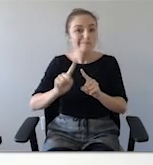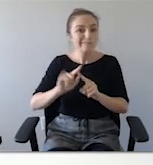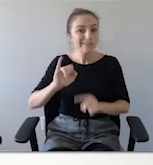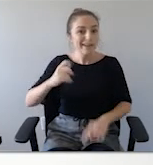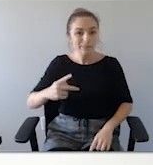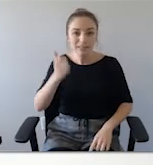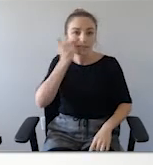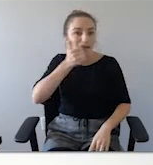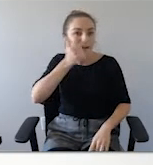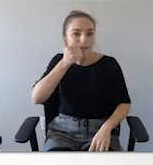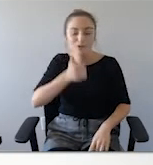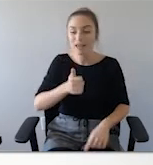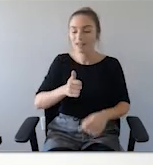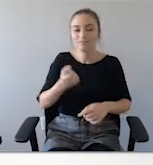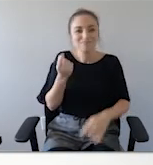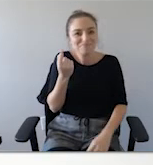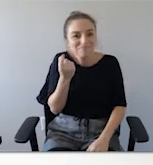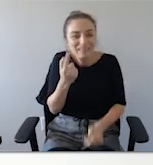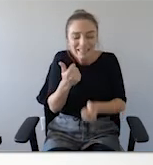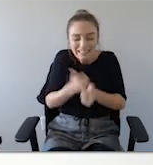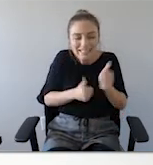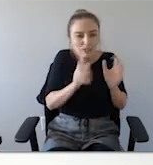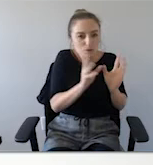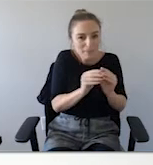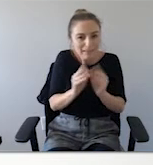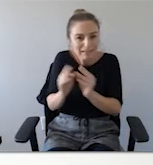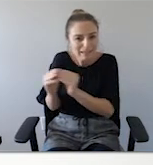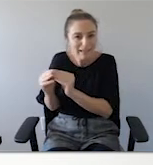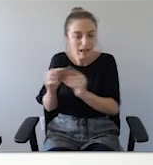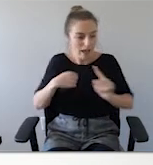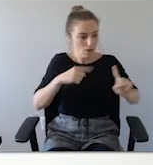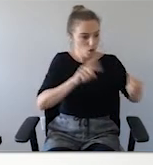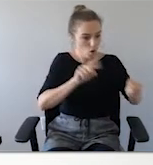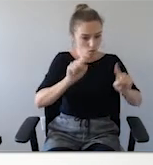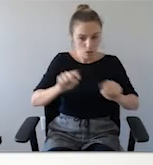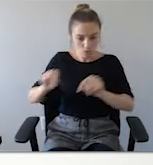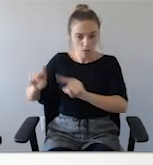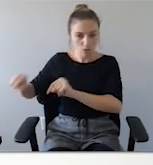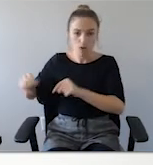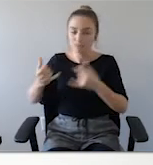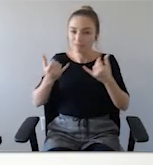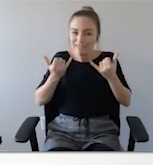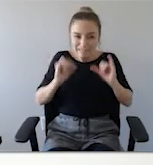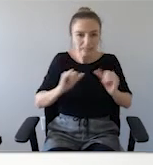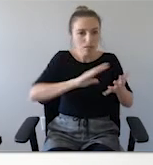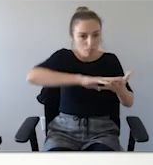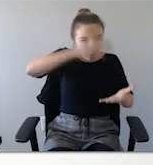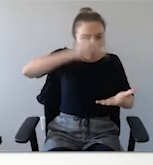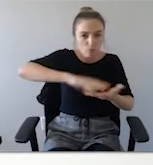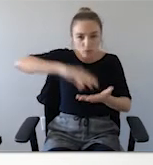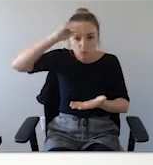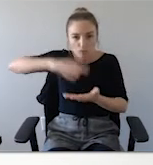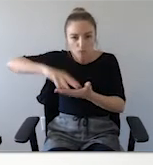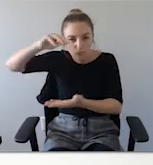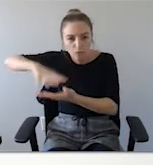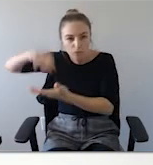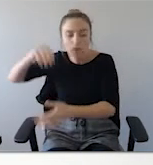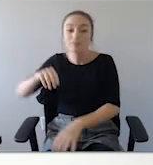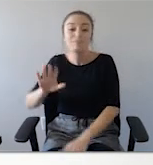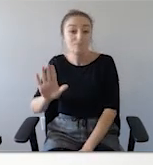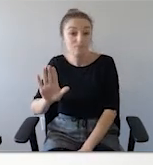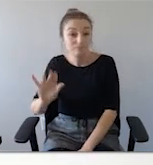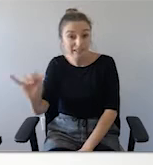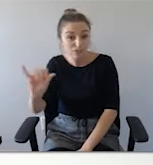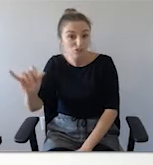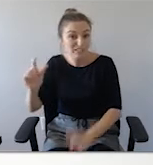new in every single meeting. If you do not practice, it's like the gym. If you do not go to the gym and go